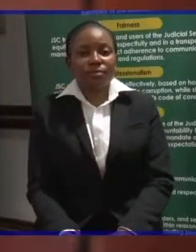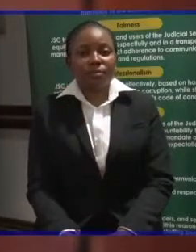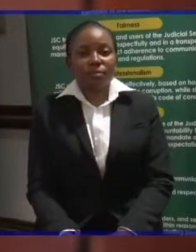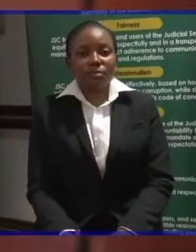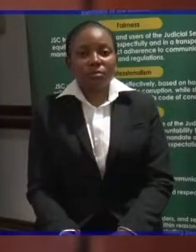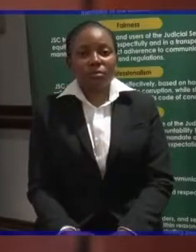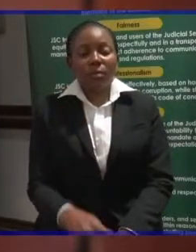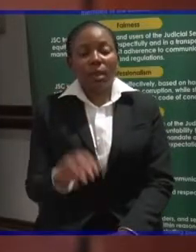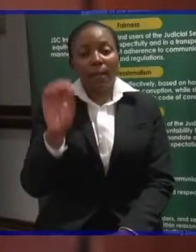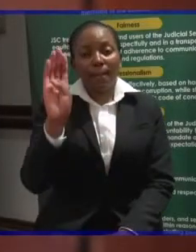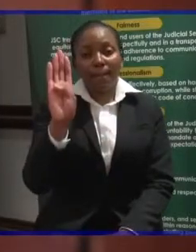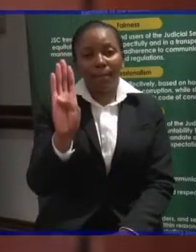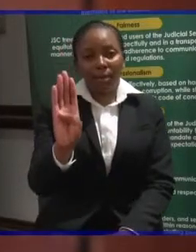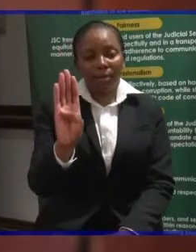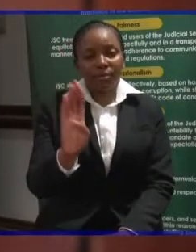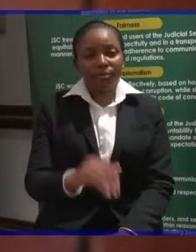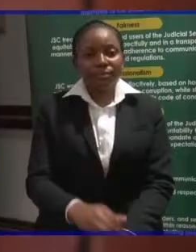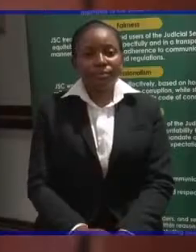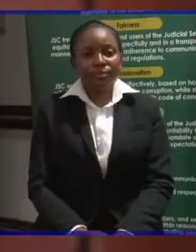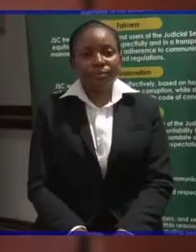Part B,